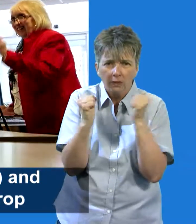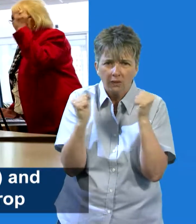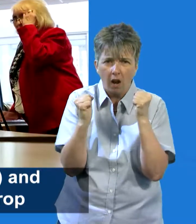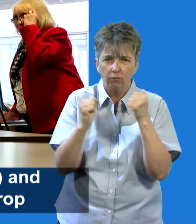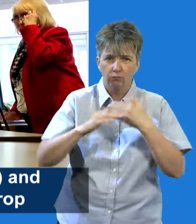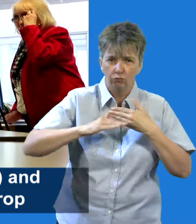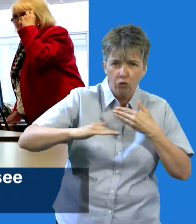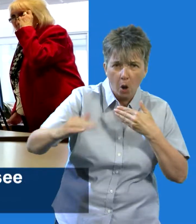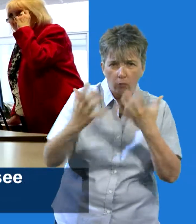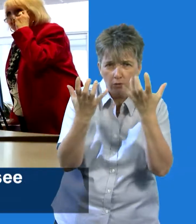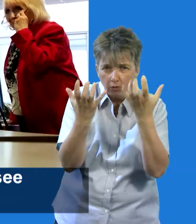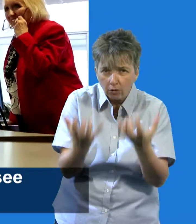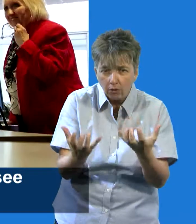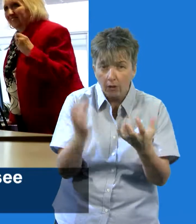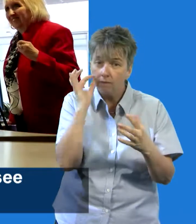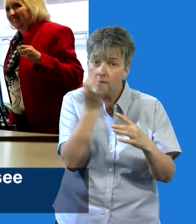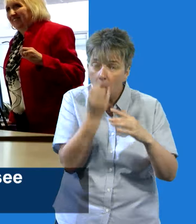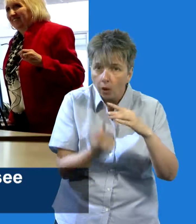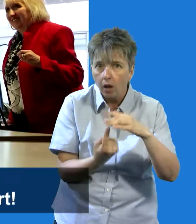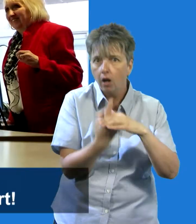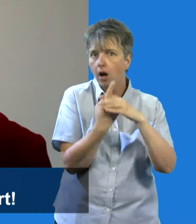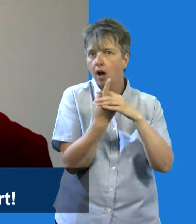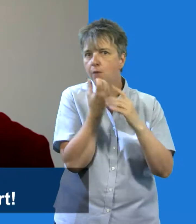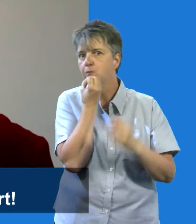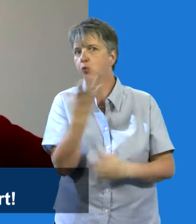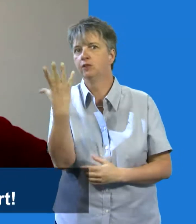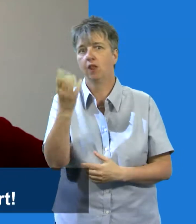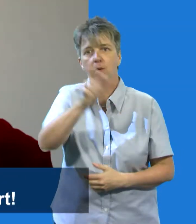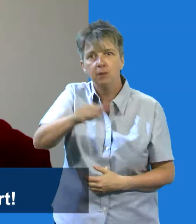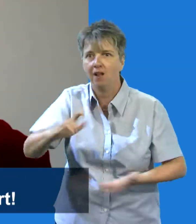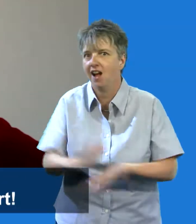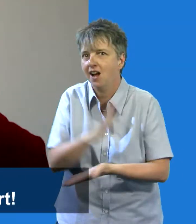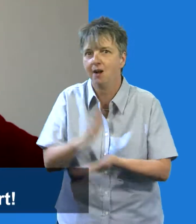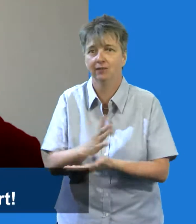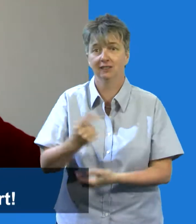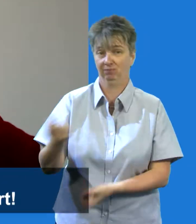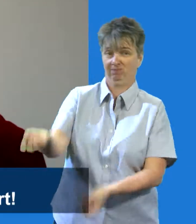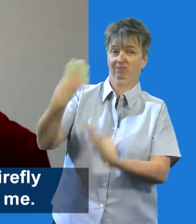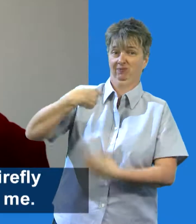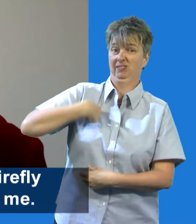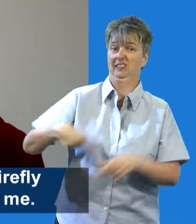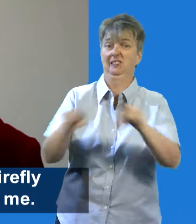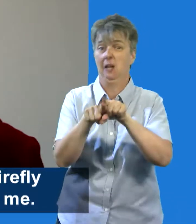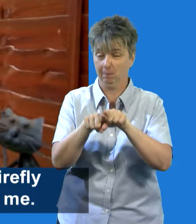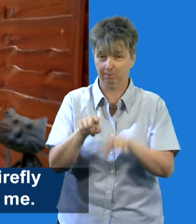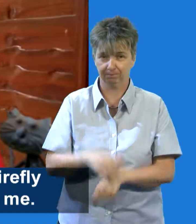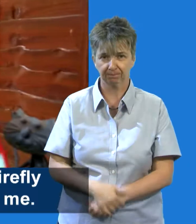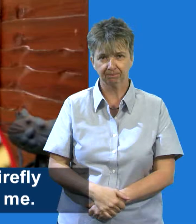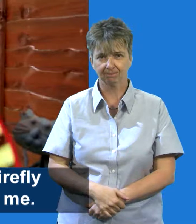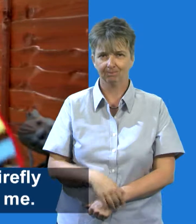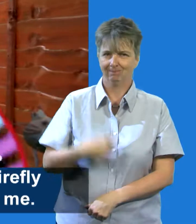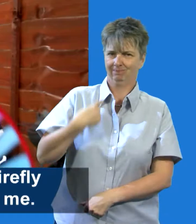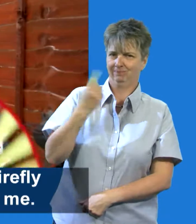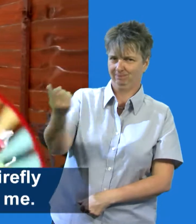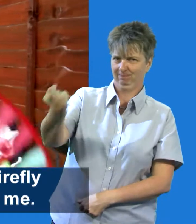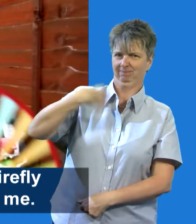I was like a snowdrop coming out the ice. And to see that beautiful snowdrop, he said it cheered his heart. Then he referred